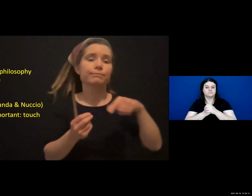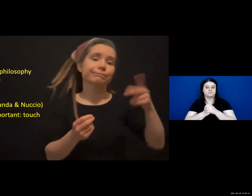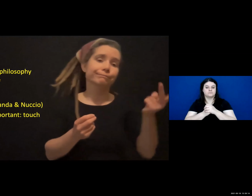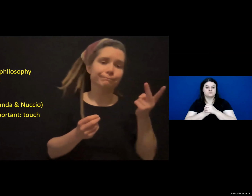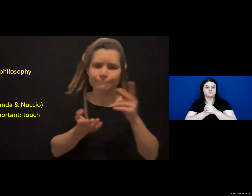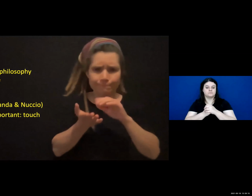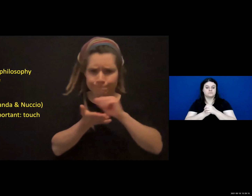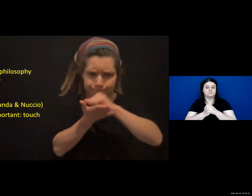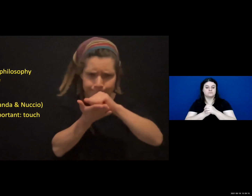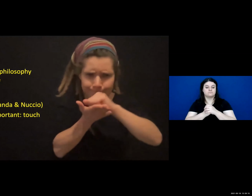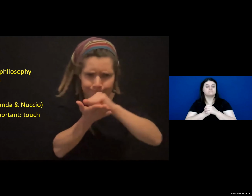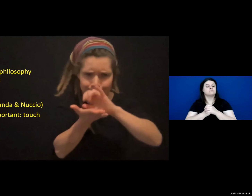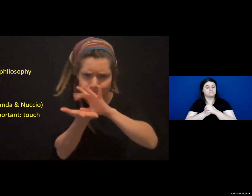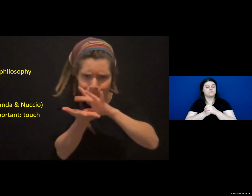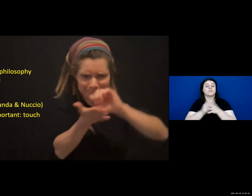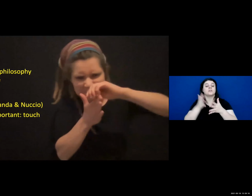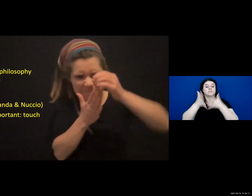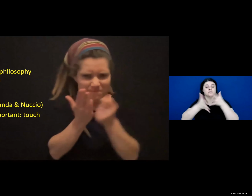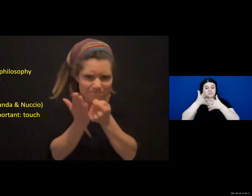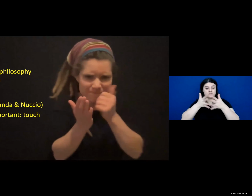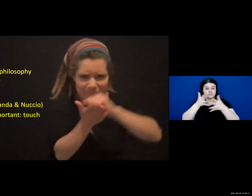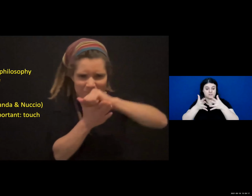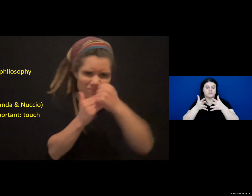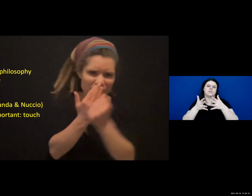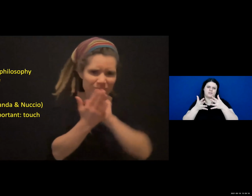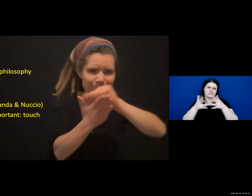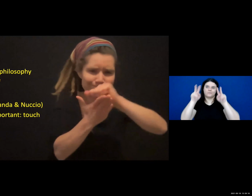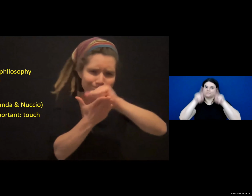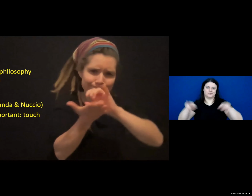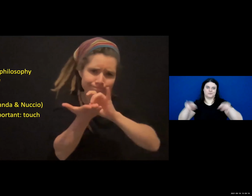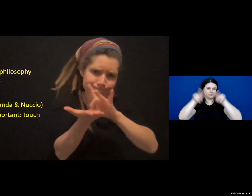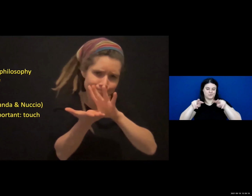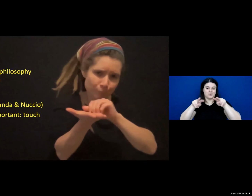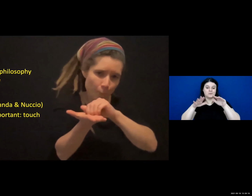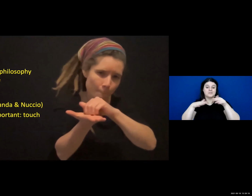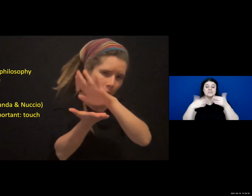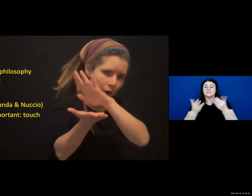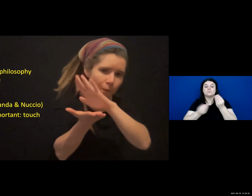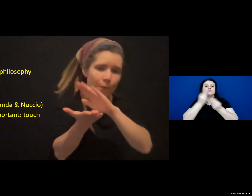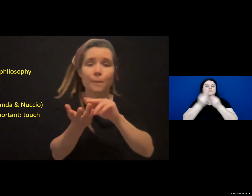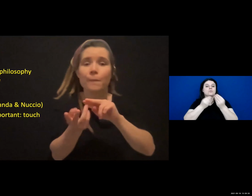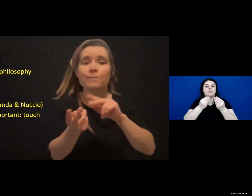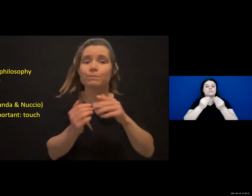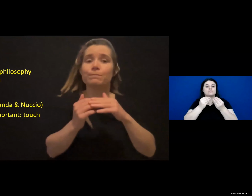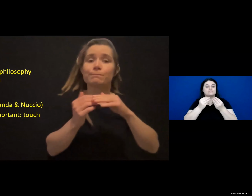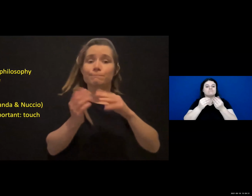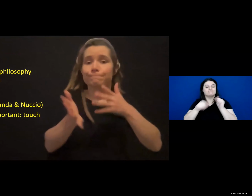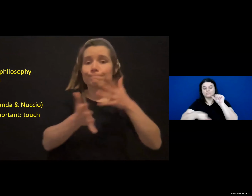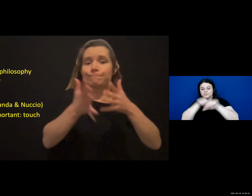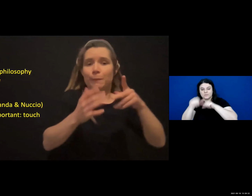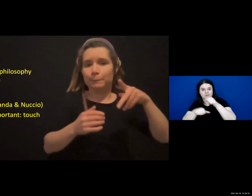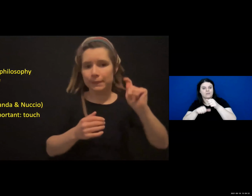So sign language is a very visual language. So they started to change some